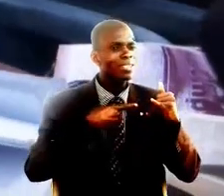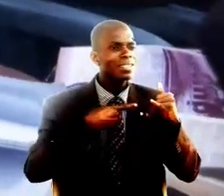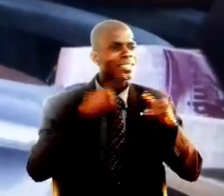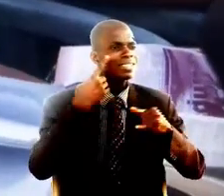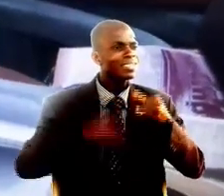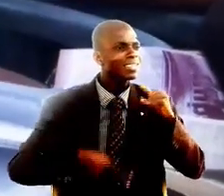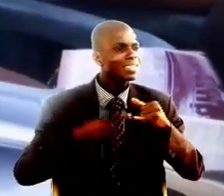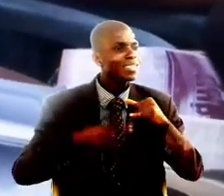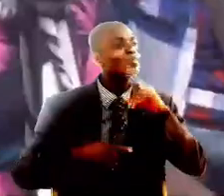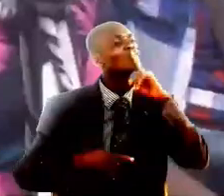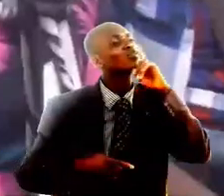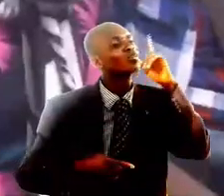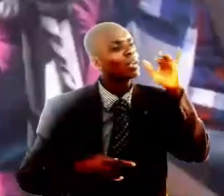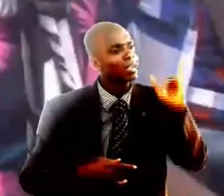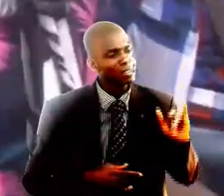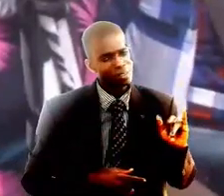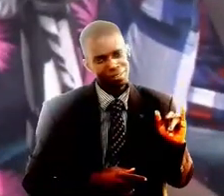Shout it for yourself.